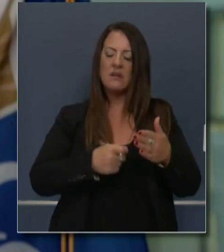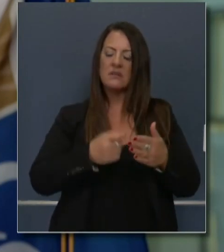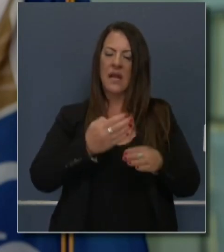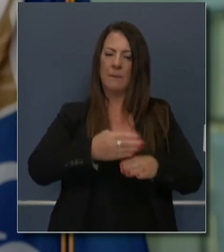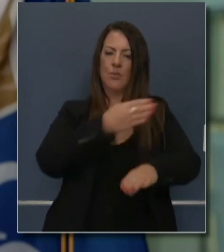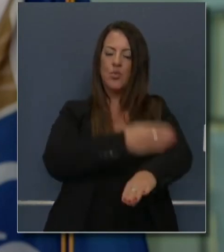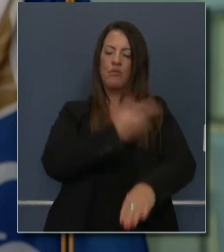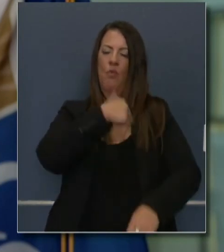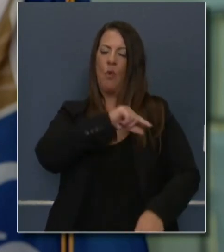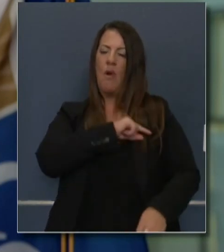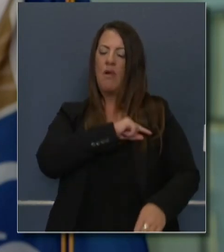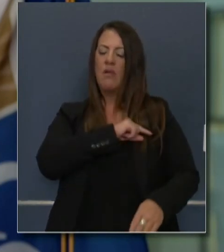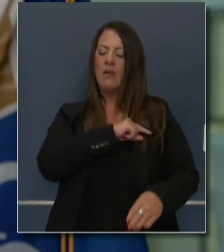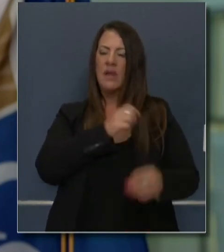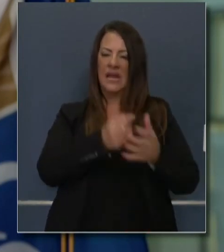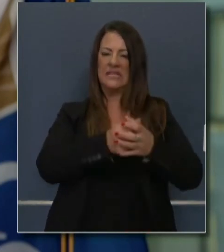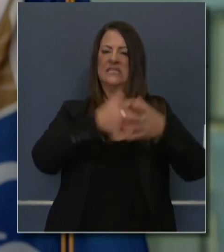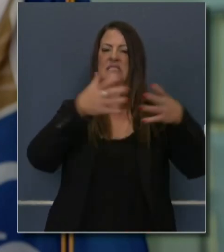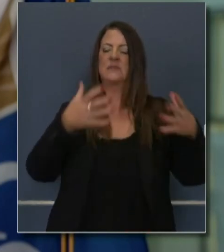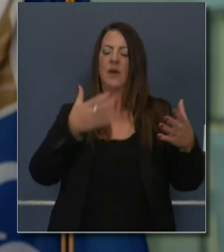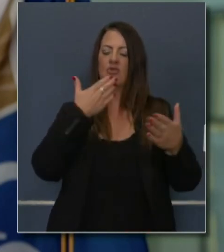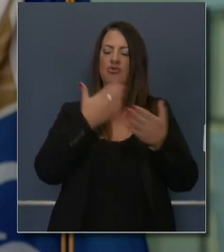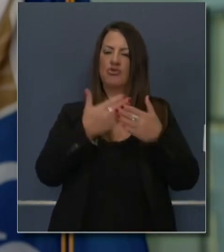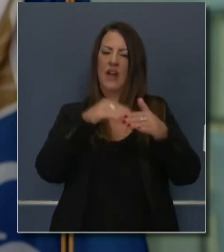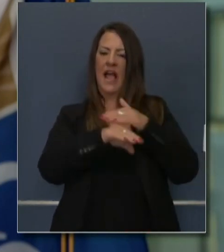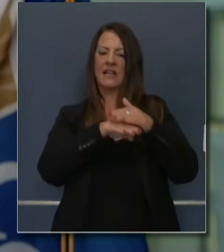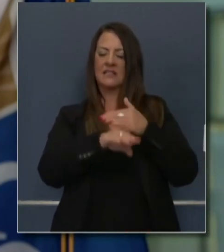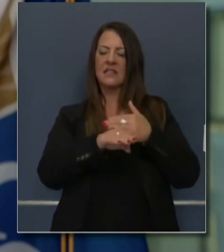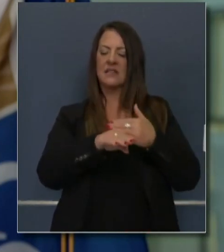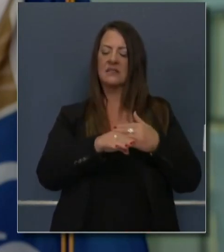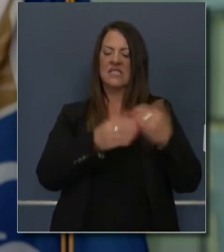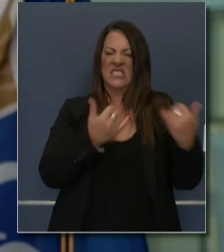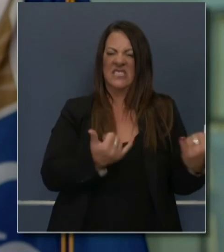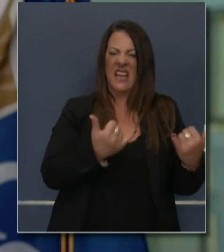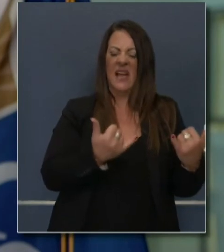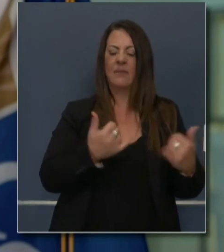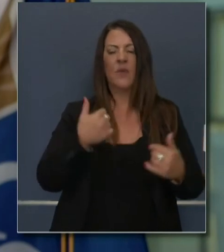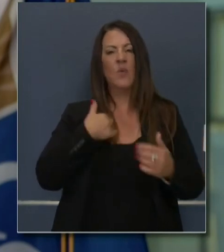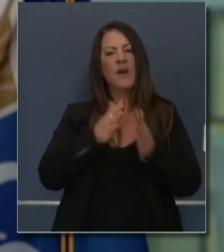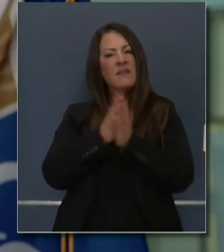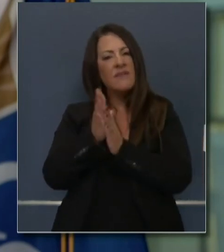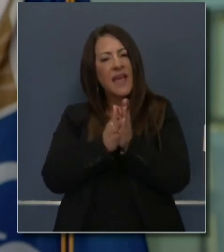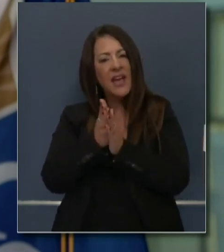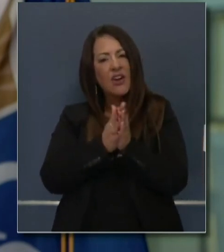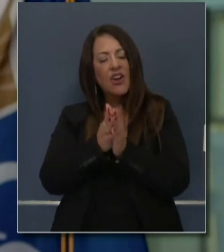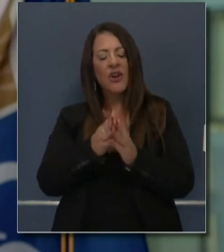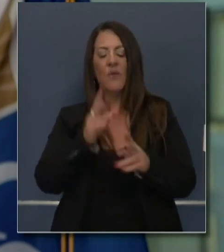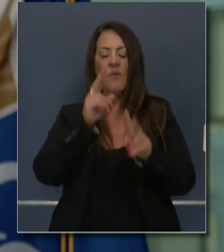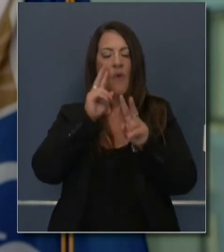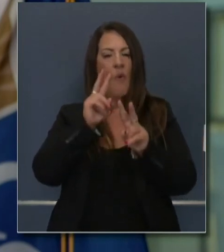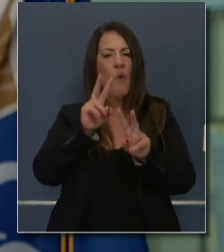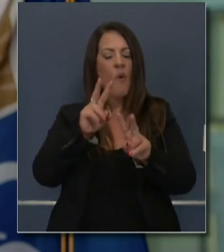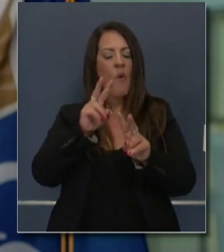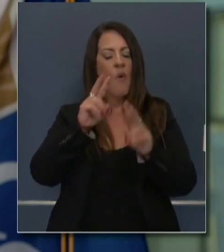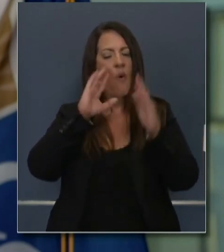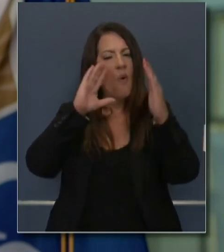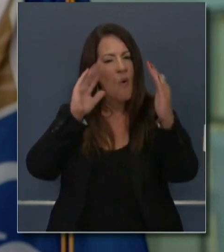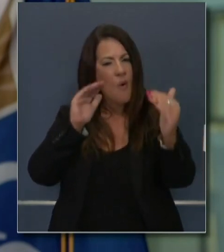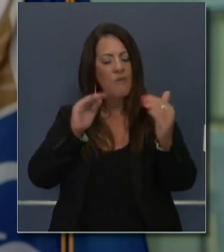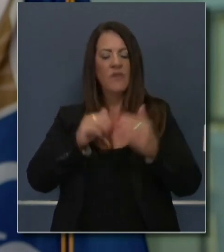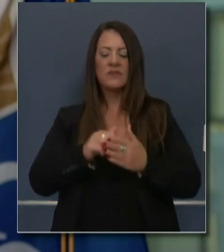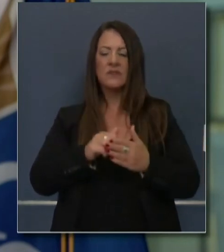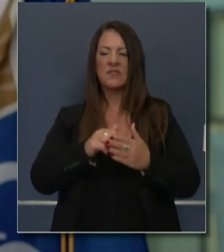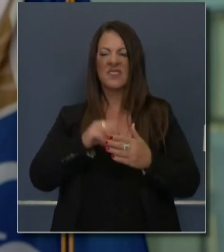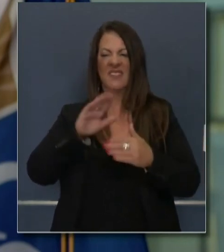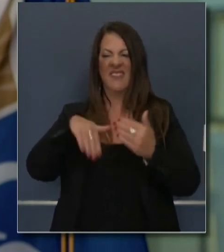as expand access in real time. So we are very, very eager. We are very hopeful. This is a bigger part of the discussion